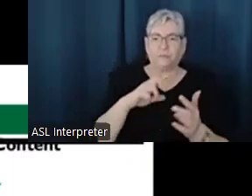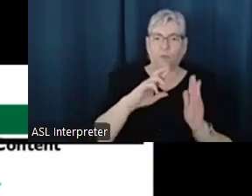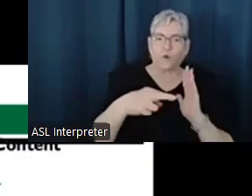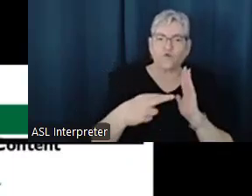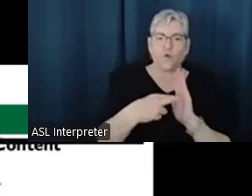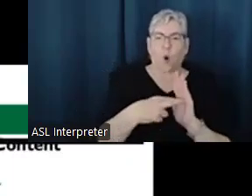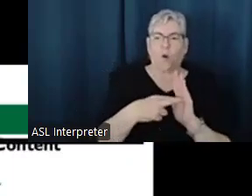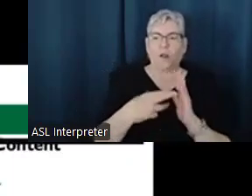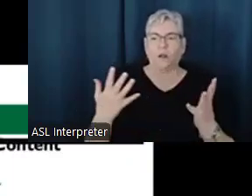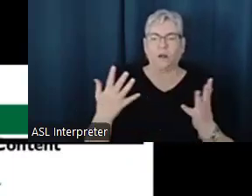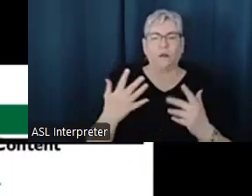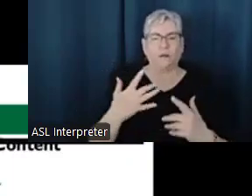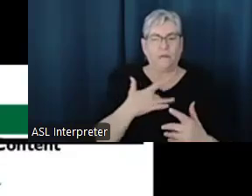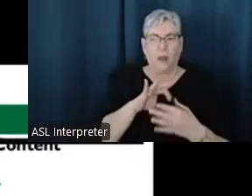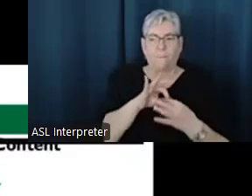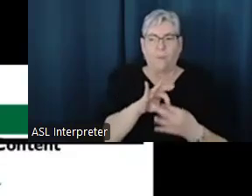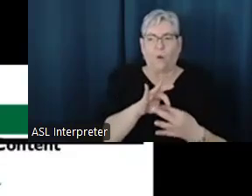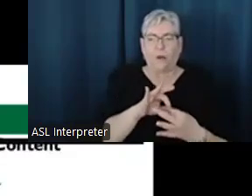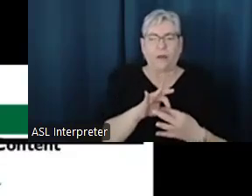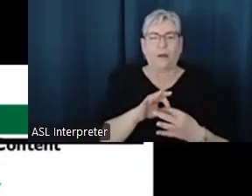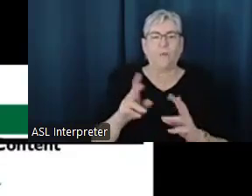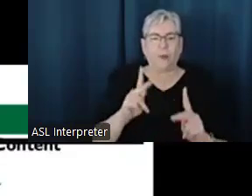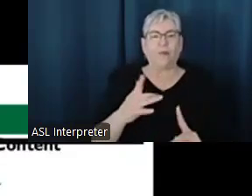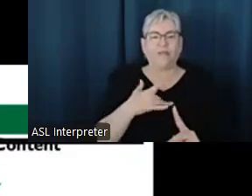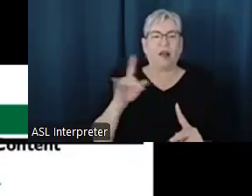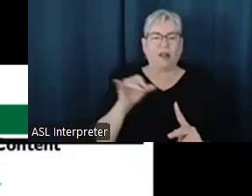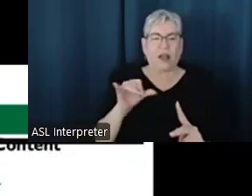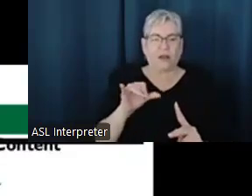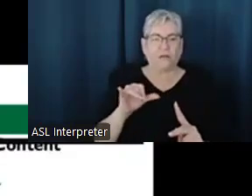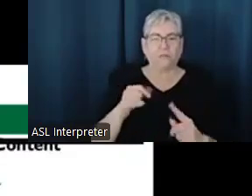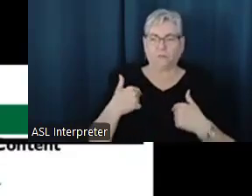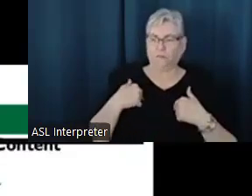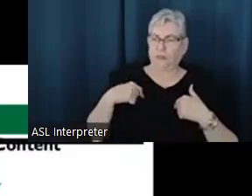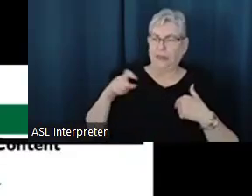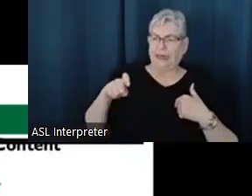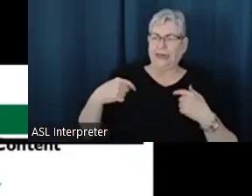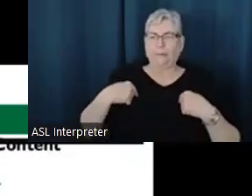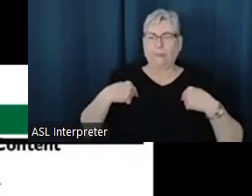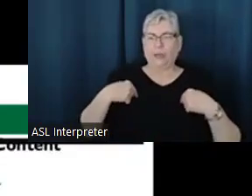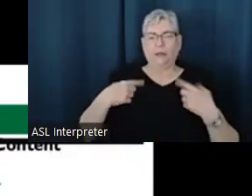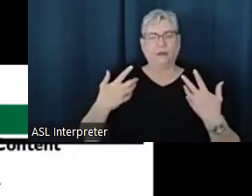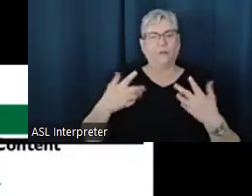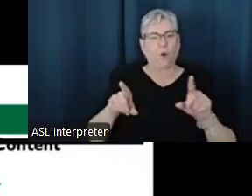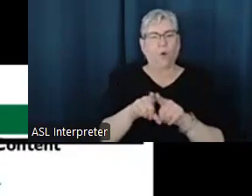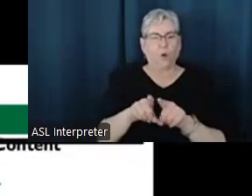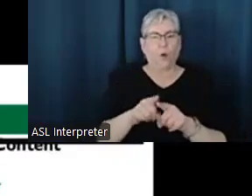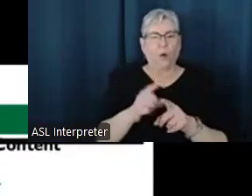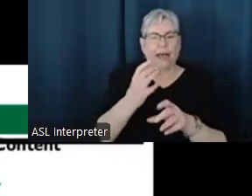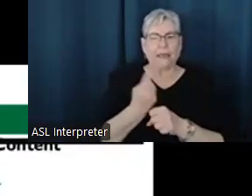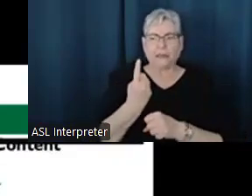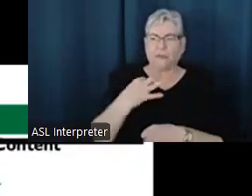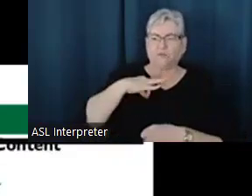of belonging is that people feel like they are needed, but also that they're getting something out of being included